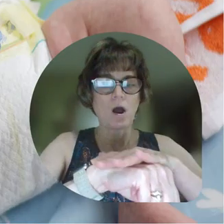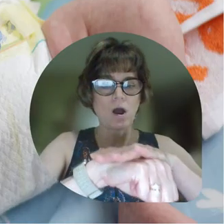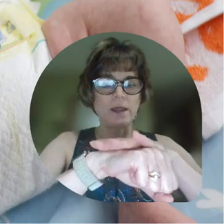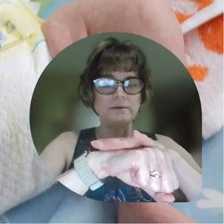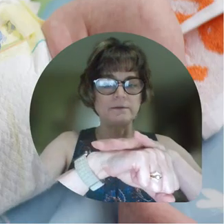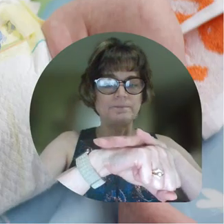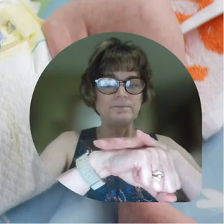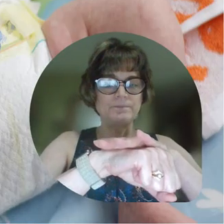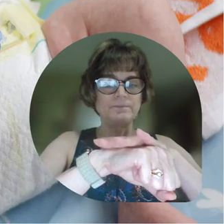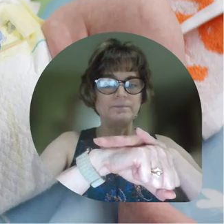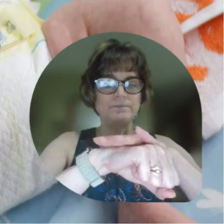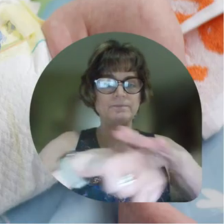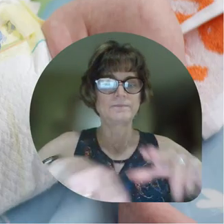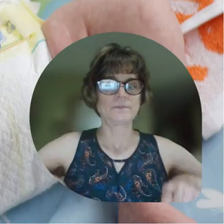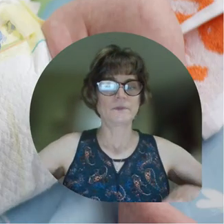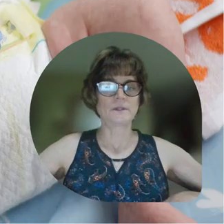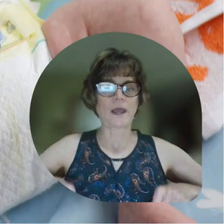on.